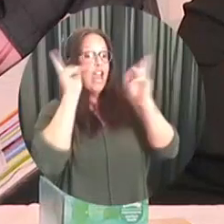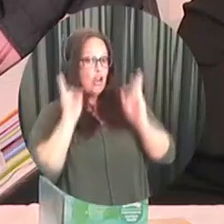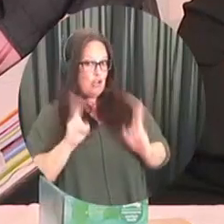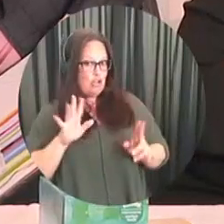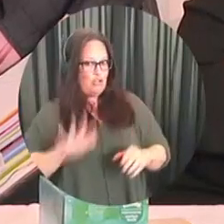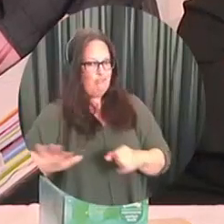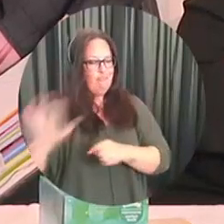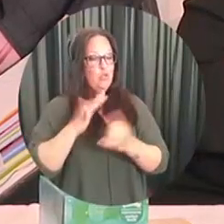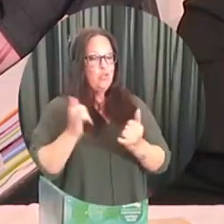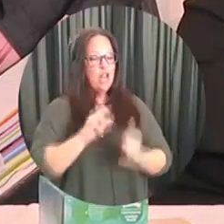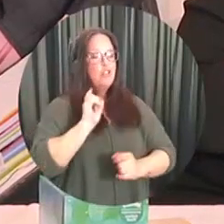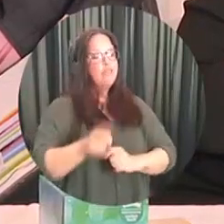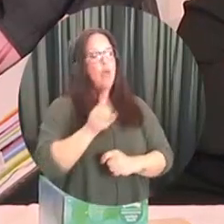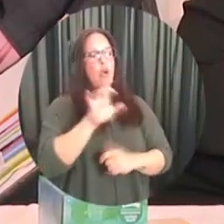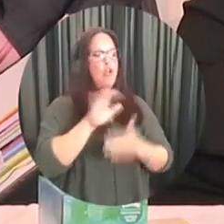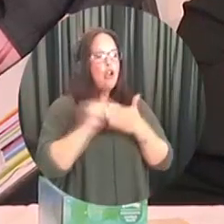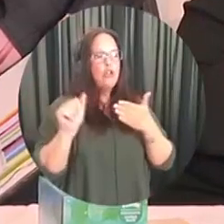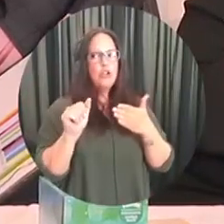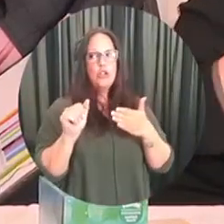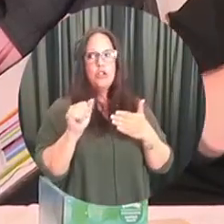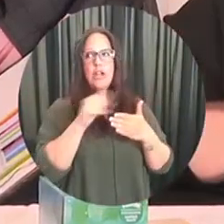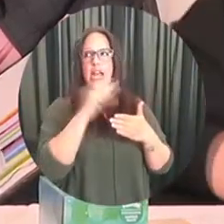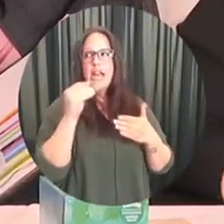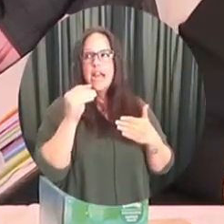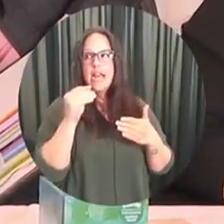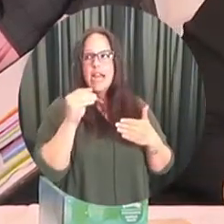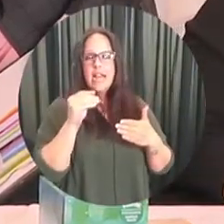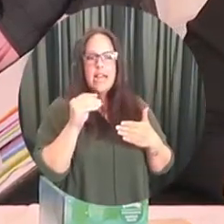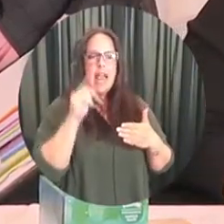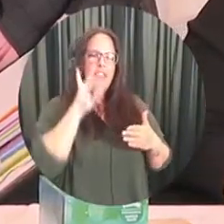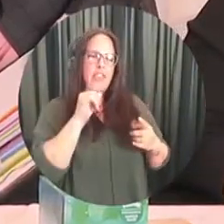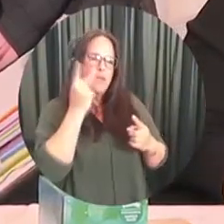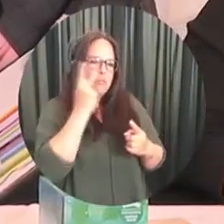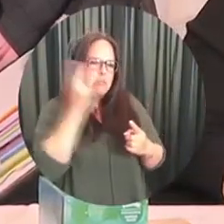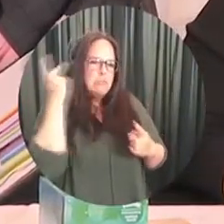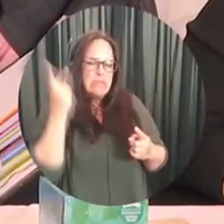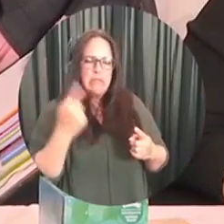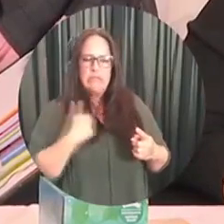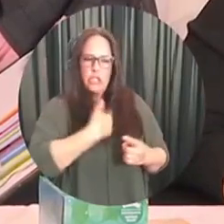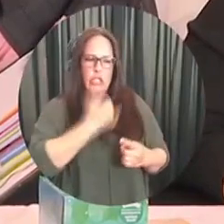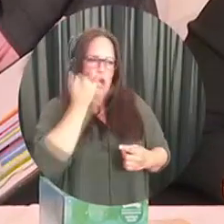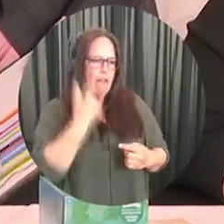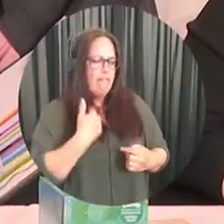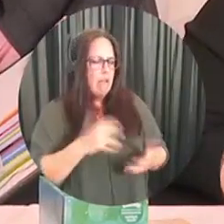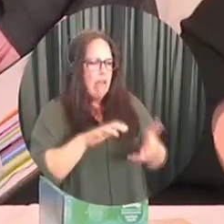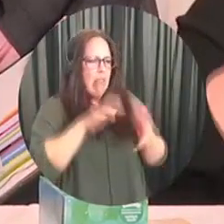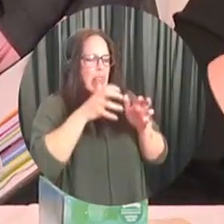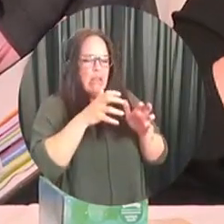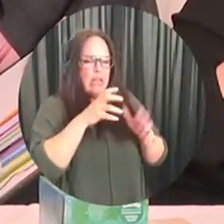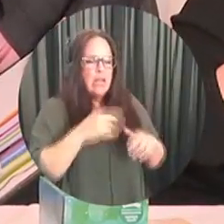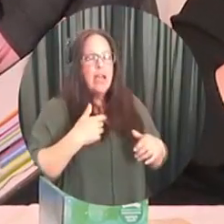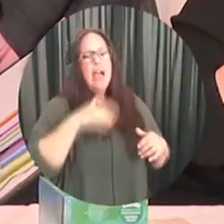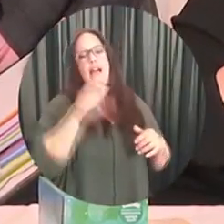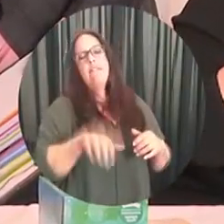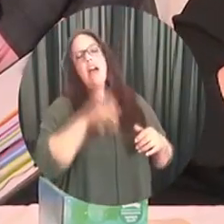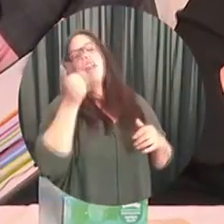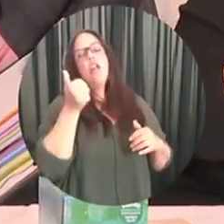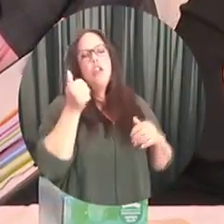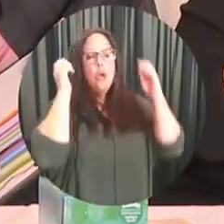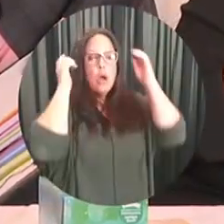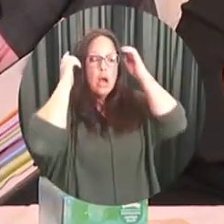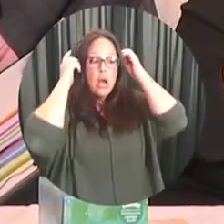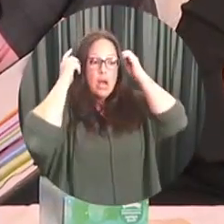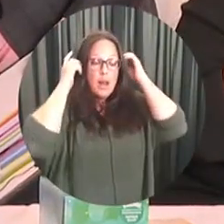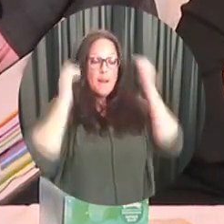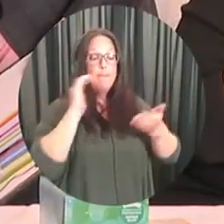And I thought that was a memory of someone. I'm sorry if I mess it up. And I have another partner in exclusion, my